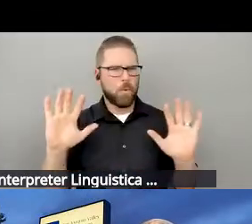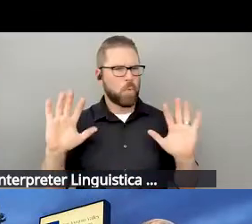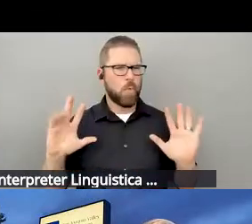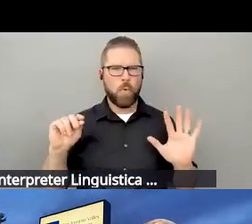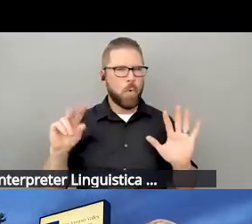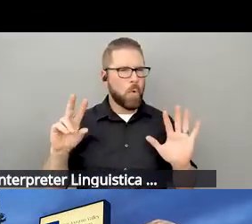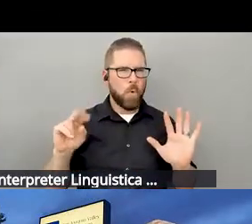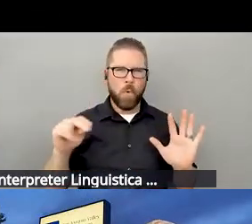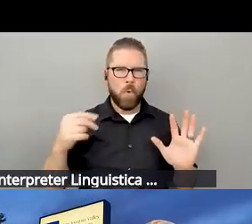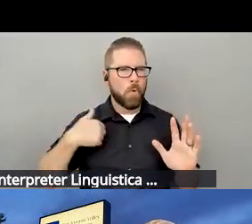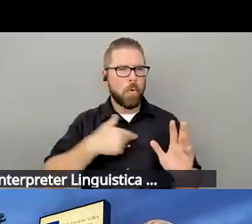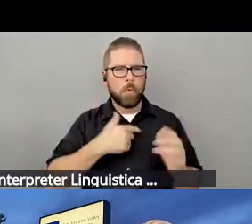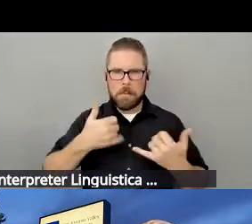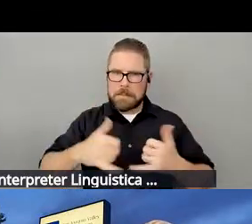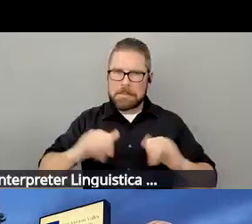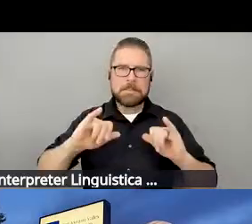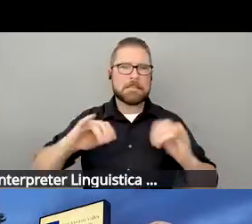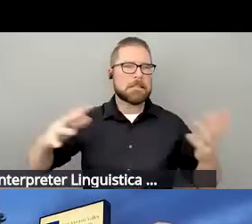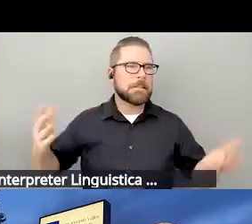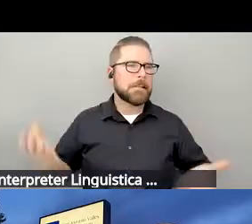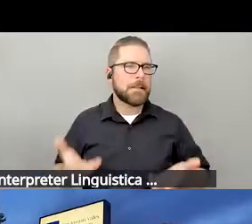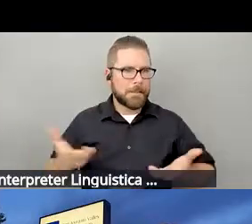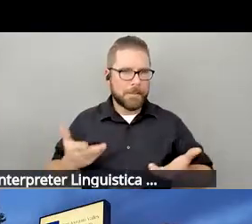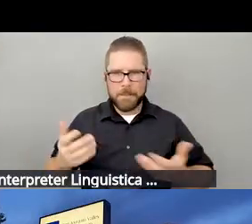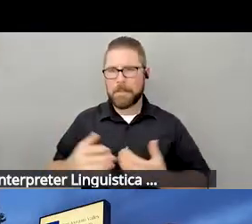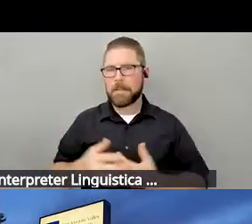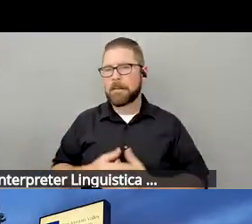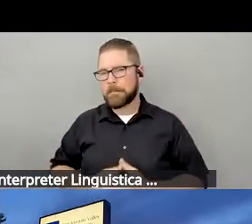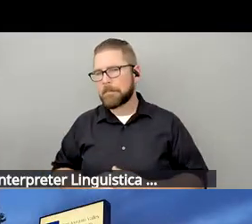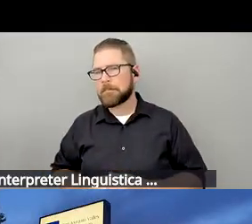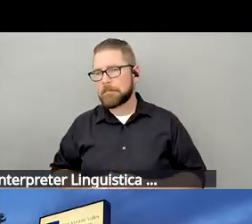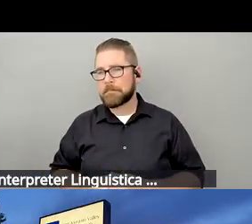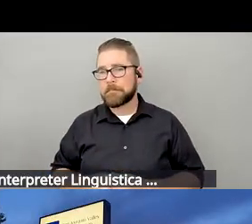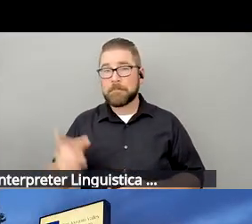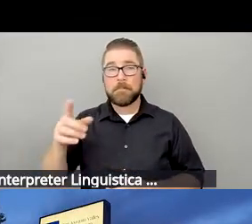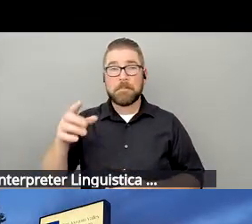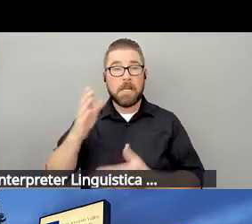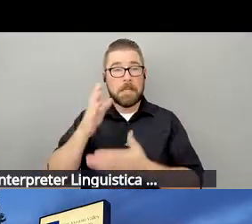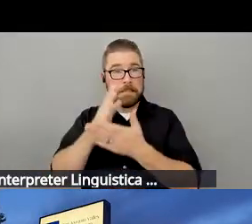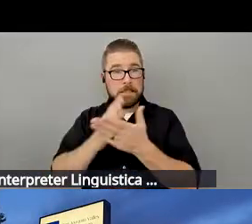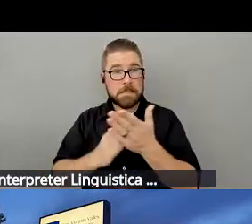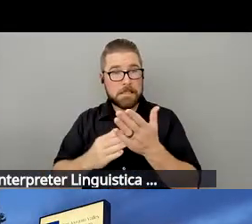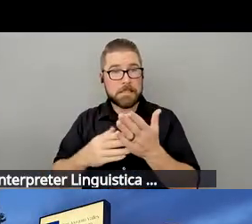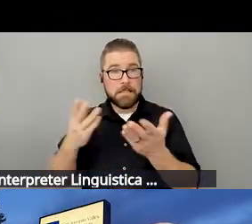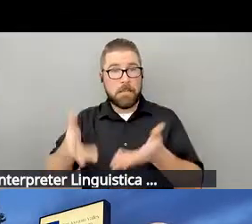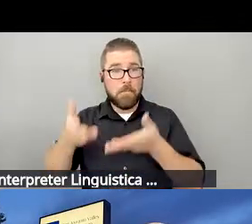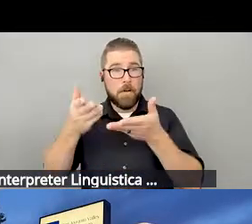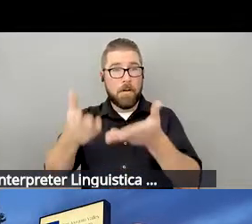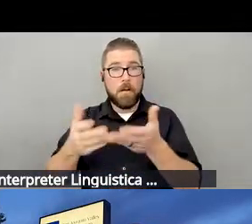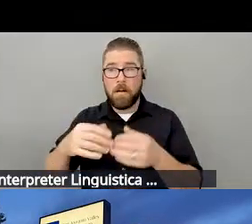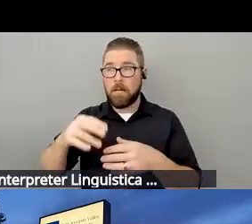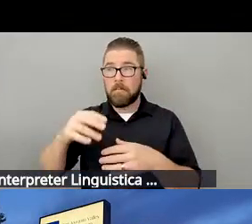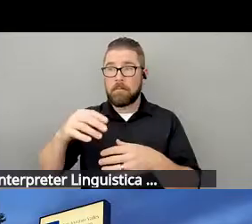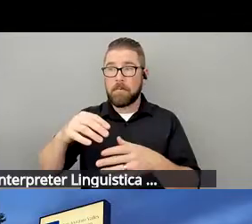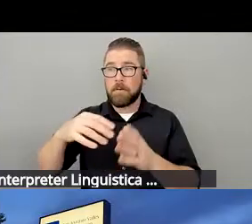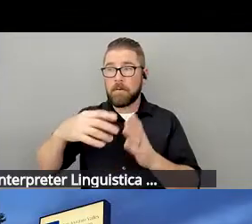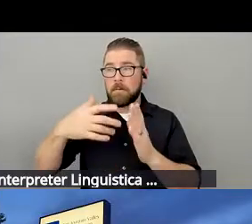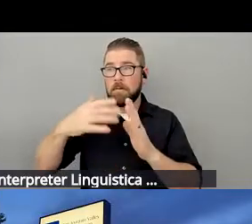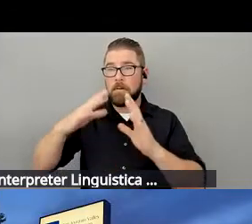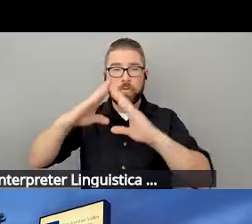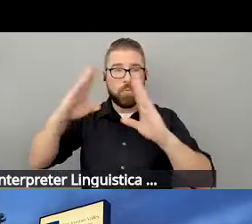should it be the case that there are especially like those residential measures, some of those measures, like we just made the funding reallocation for